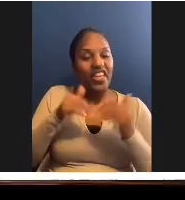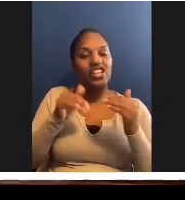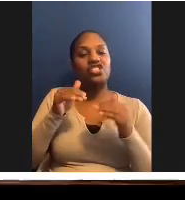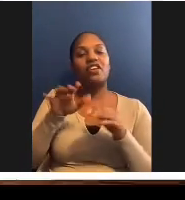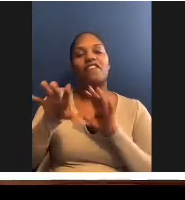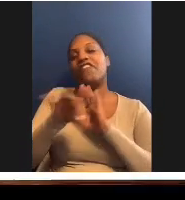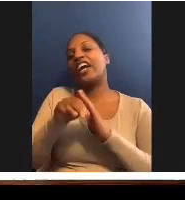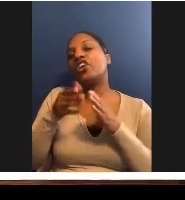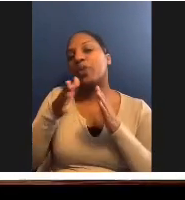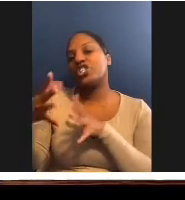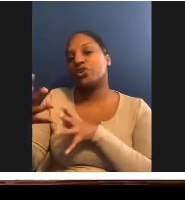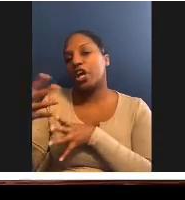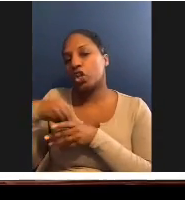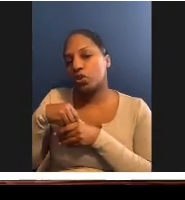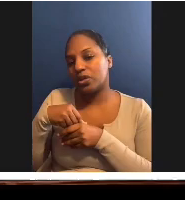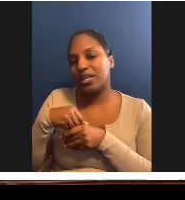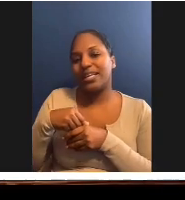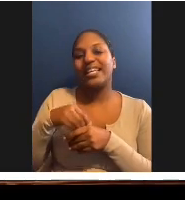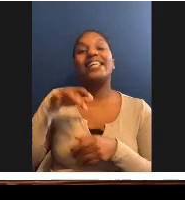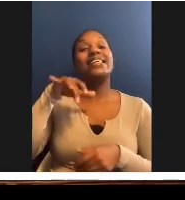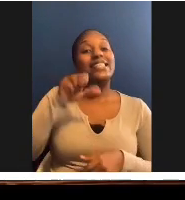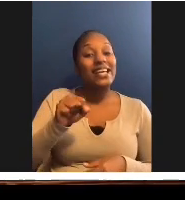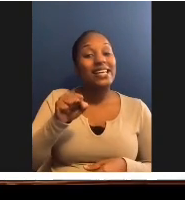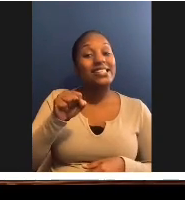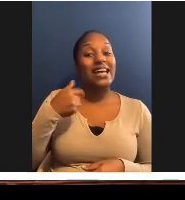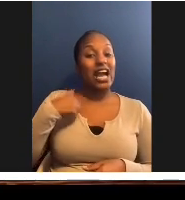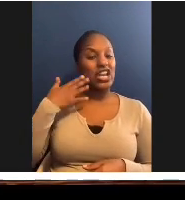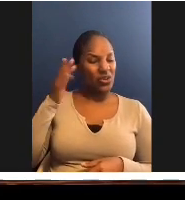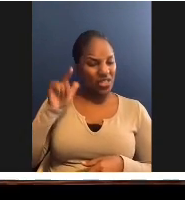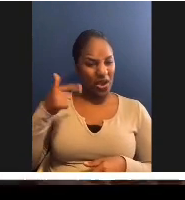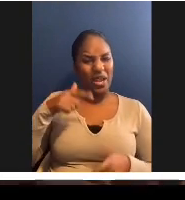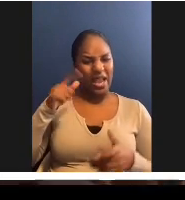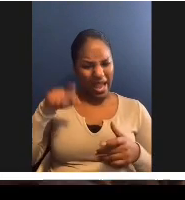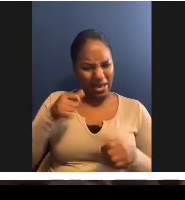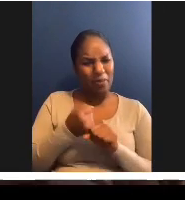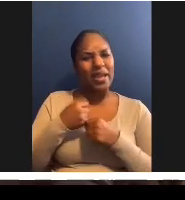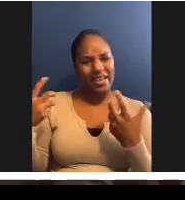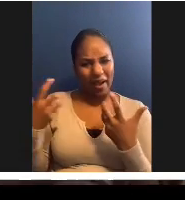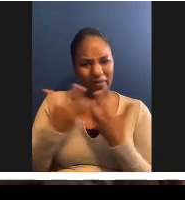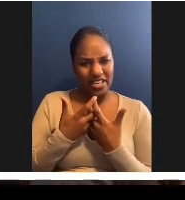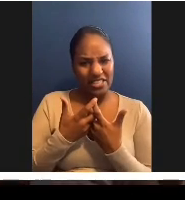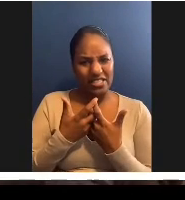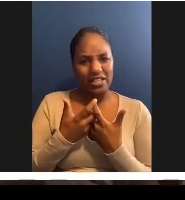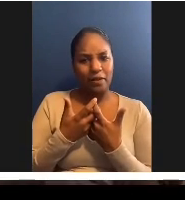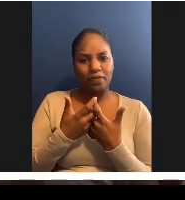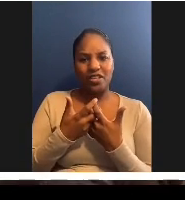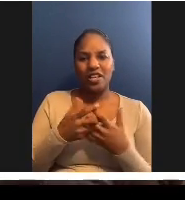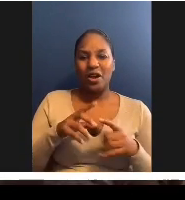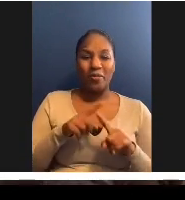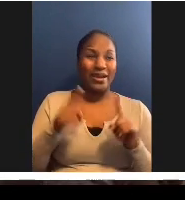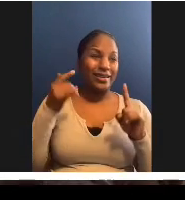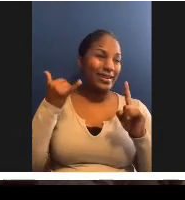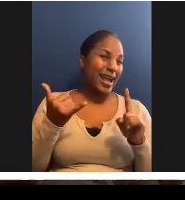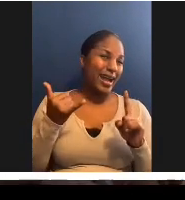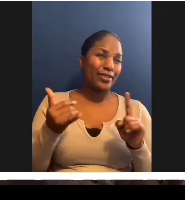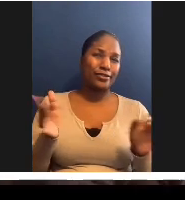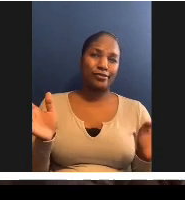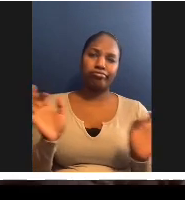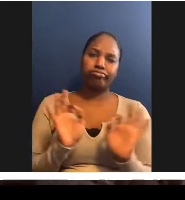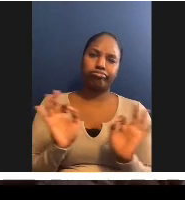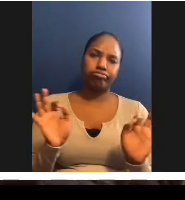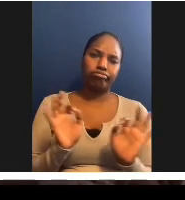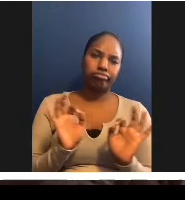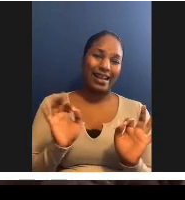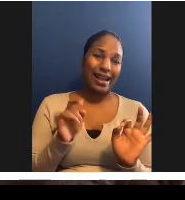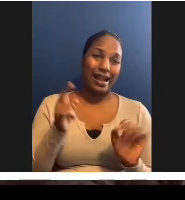her. I know there were accommodations we had to make, but sitting here today, they've now faded into such little minimal pieces that I can't even